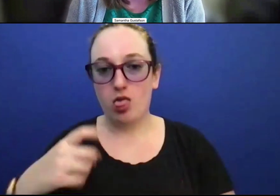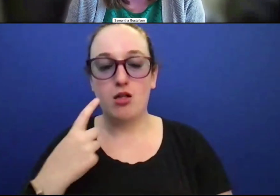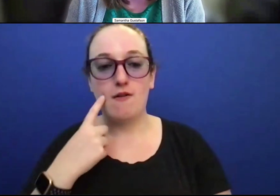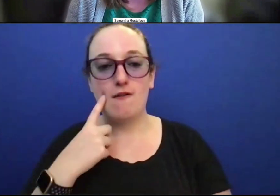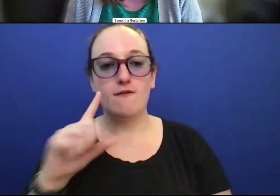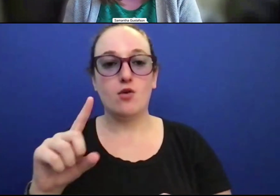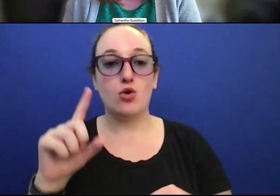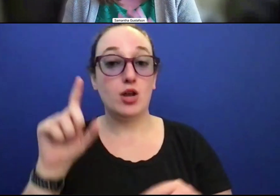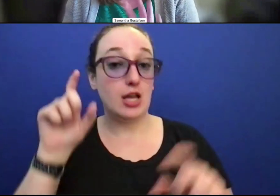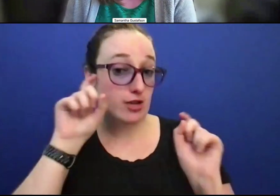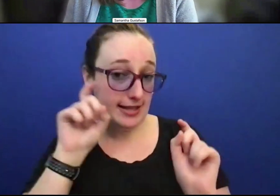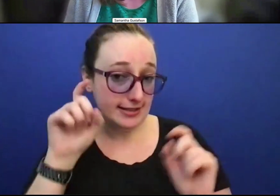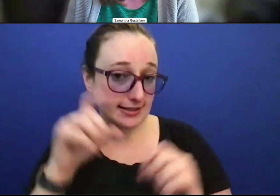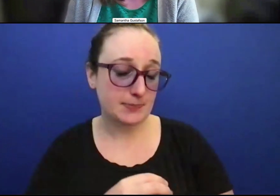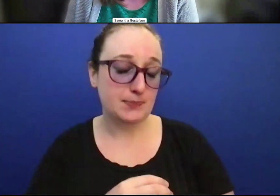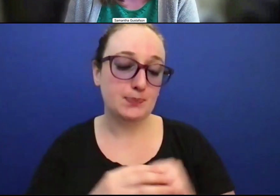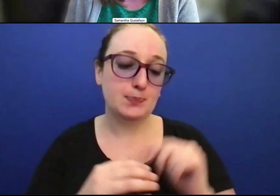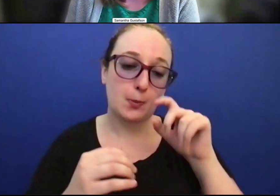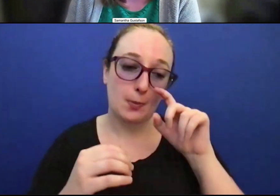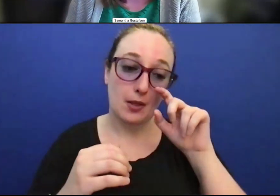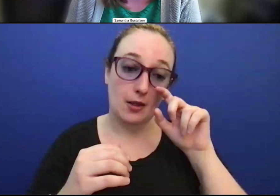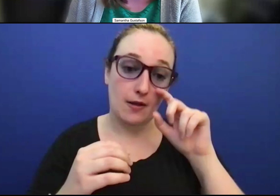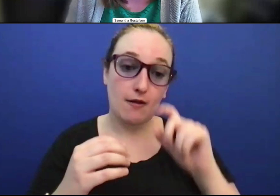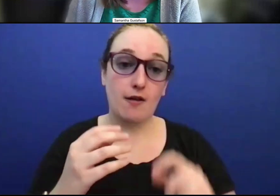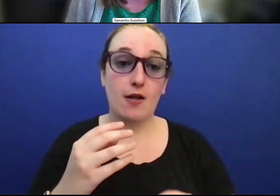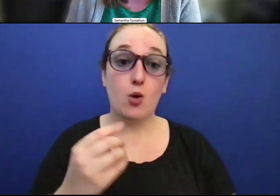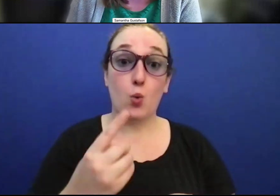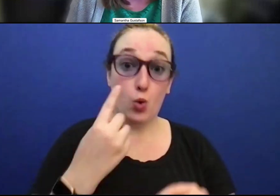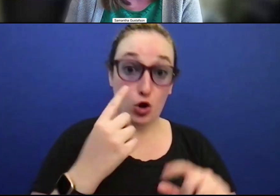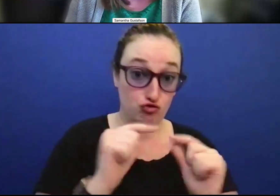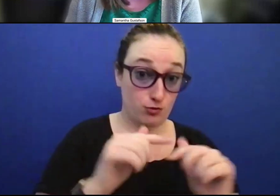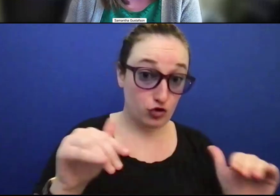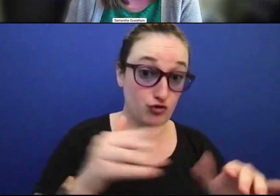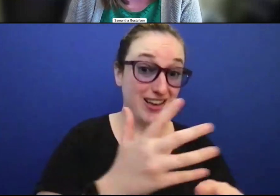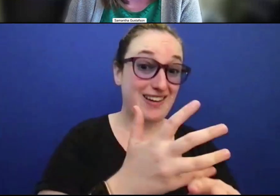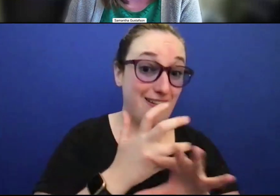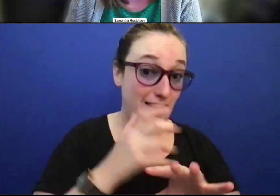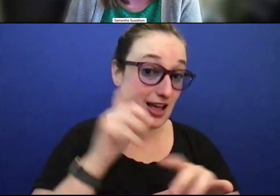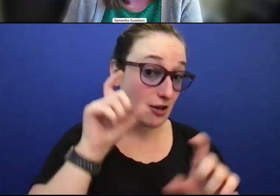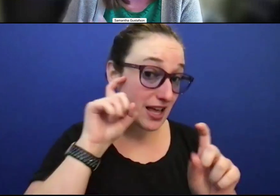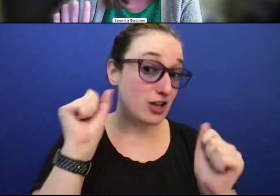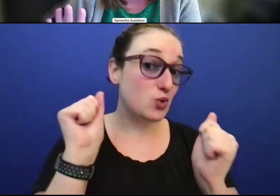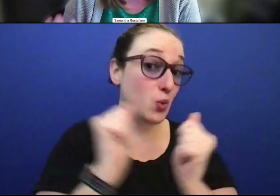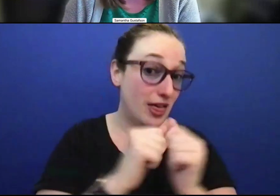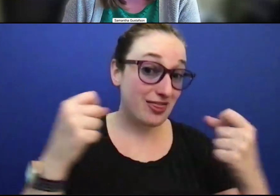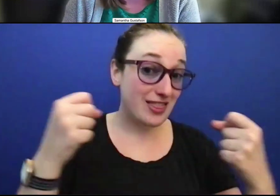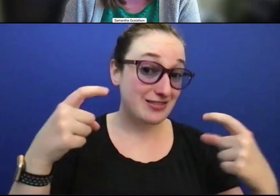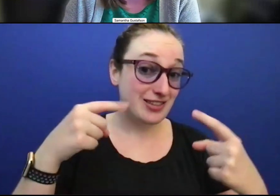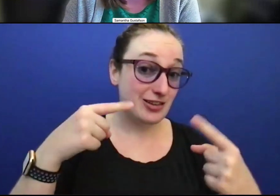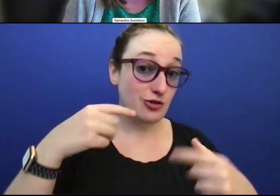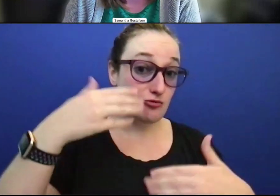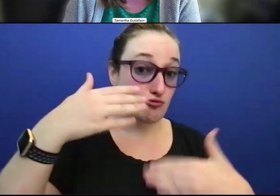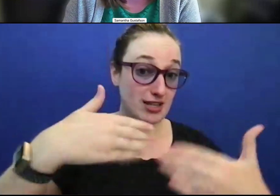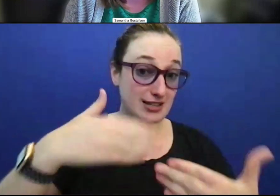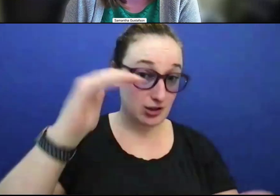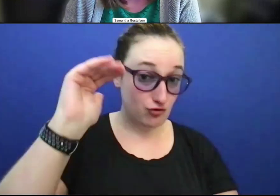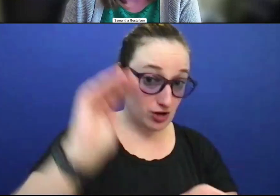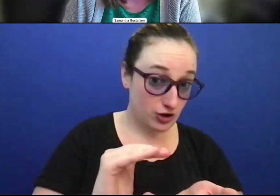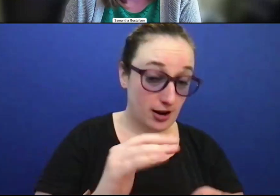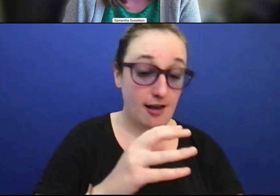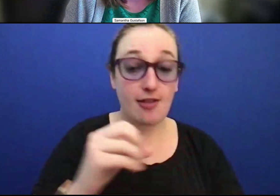aids, and one group of children received hearing aids with that type of signal processing. Another group of